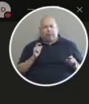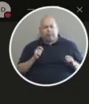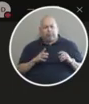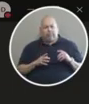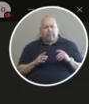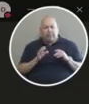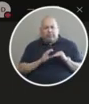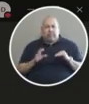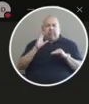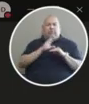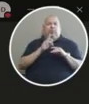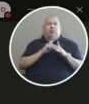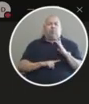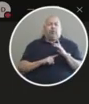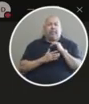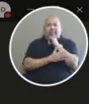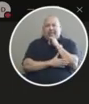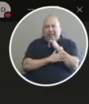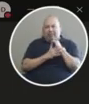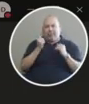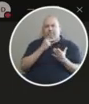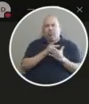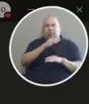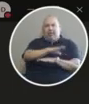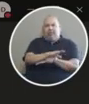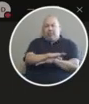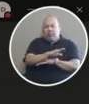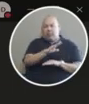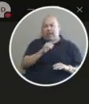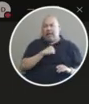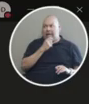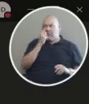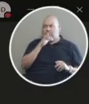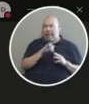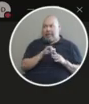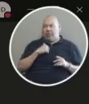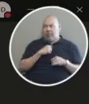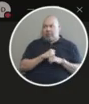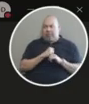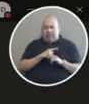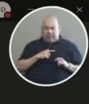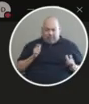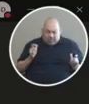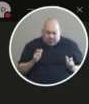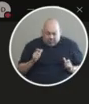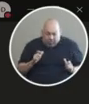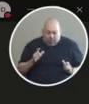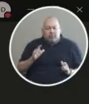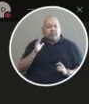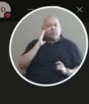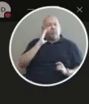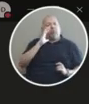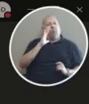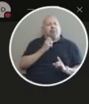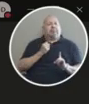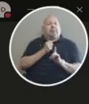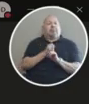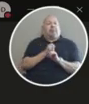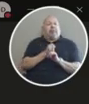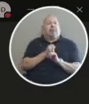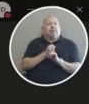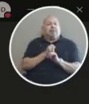on top of what the county just approved this afternoon, I understand we're making a small,